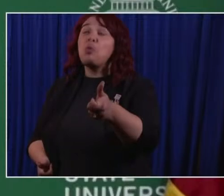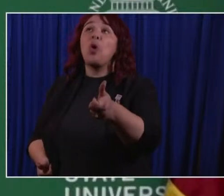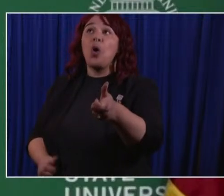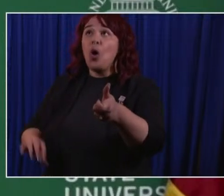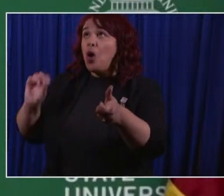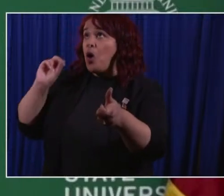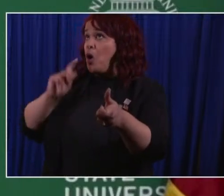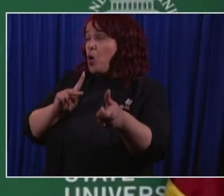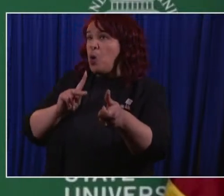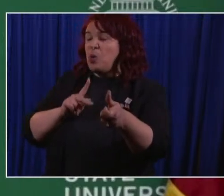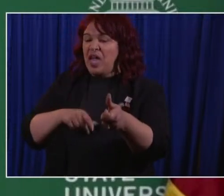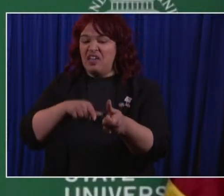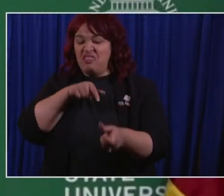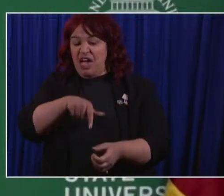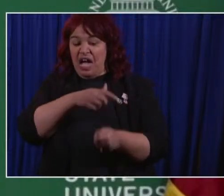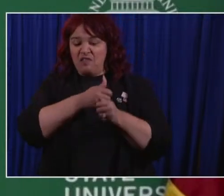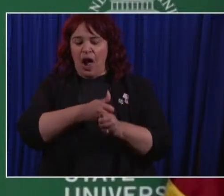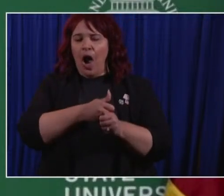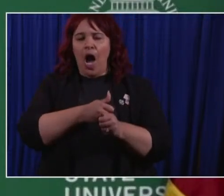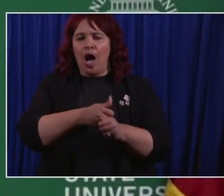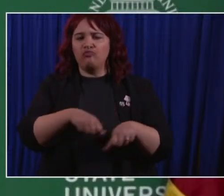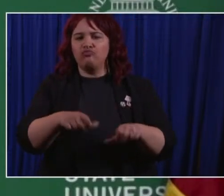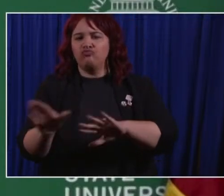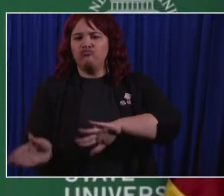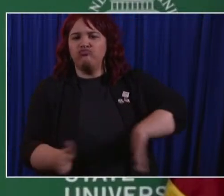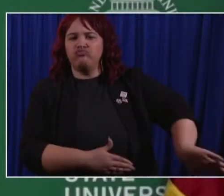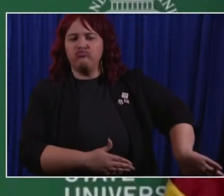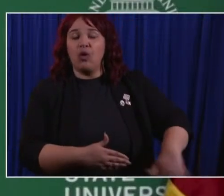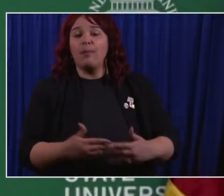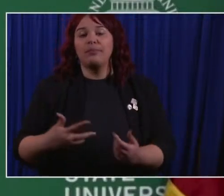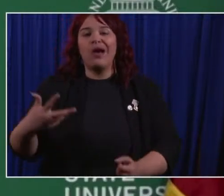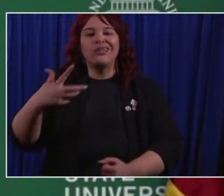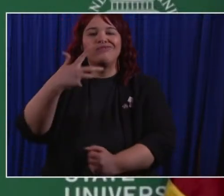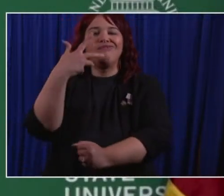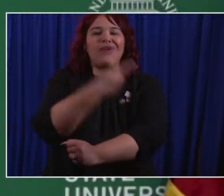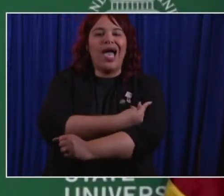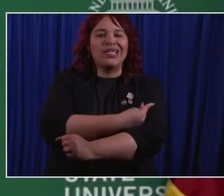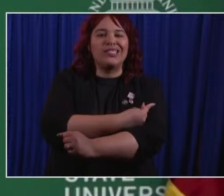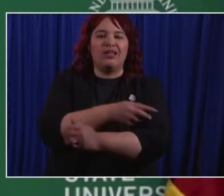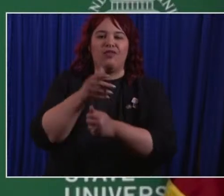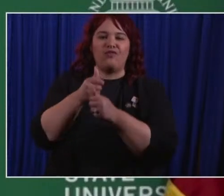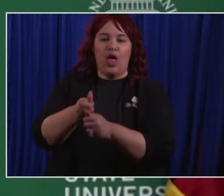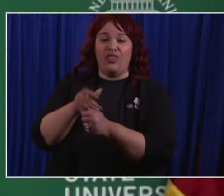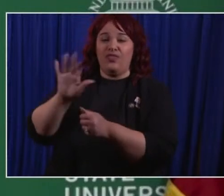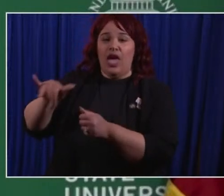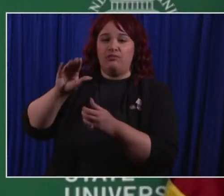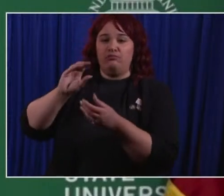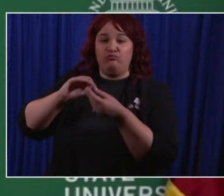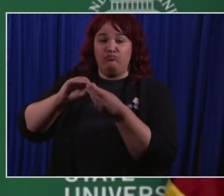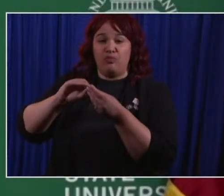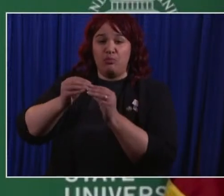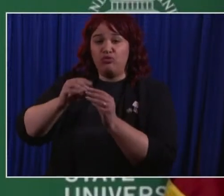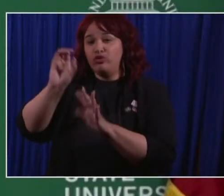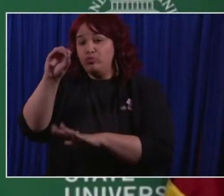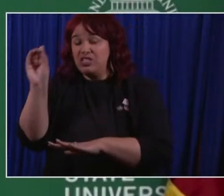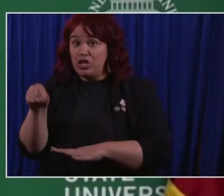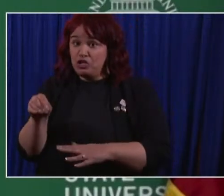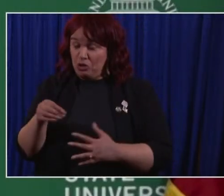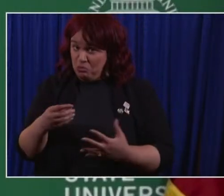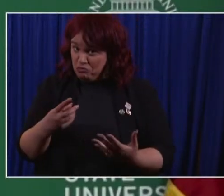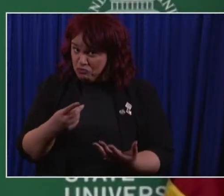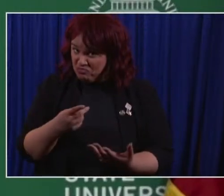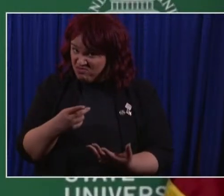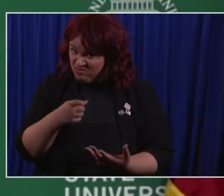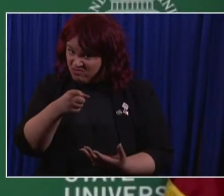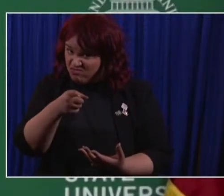numbers to remove what's left of the health orders? I know you said you had been looking into it, weren't ready to announce anything. Is it maybe time to think about that since